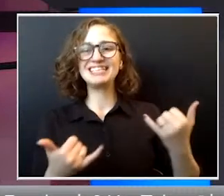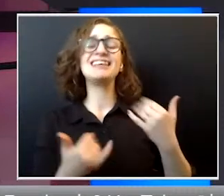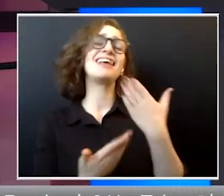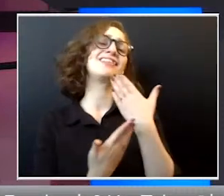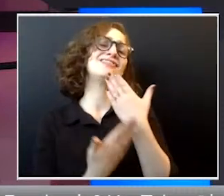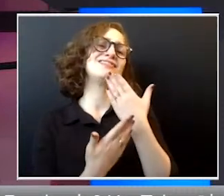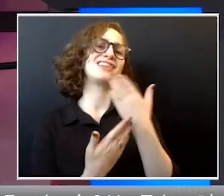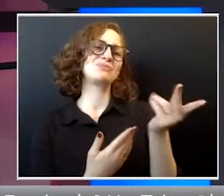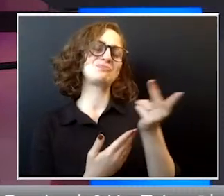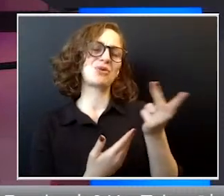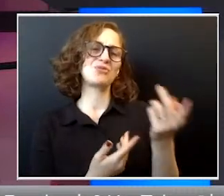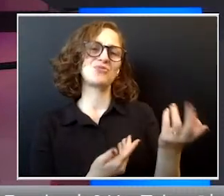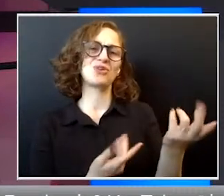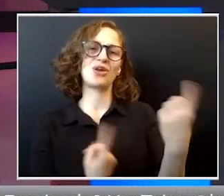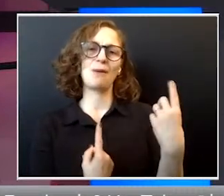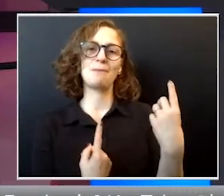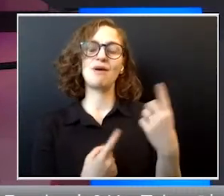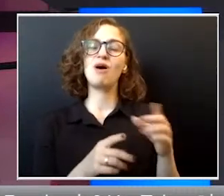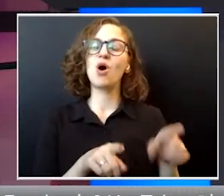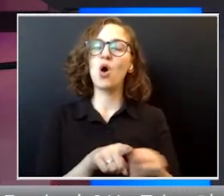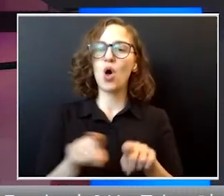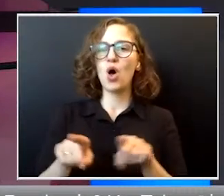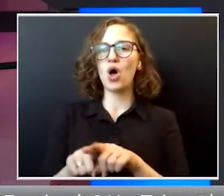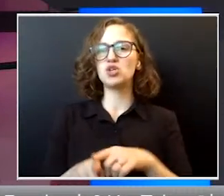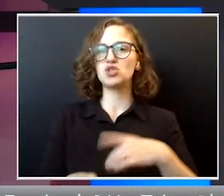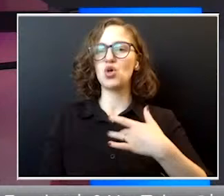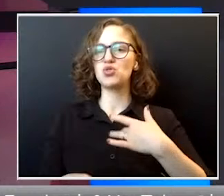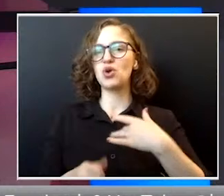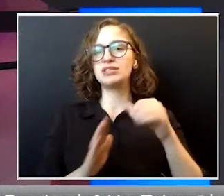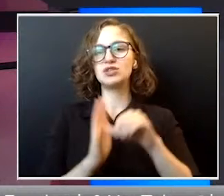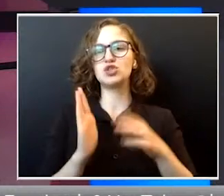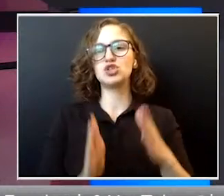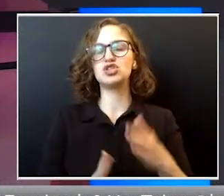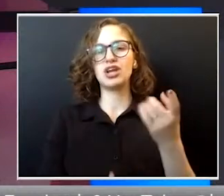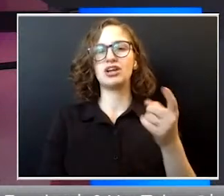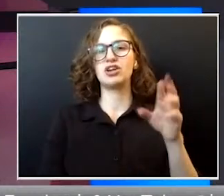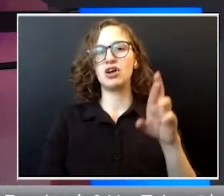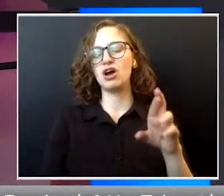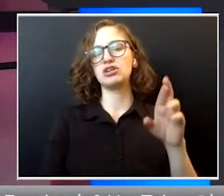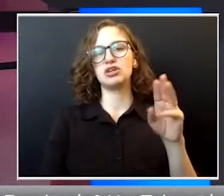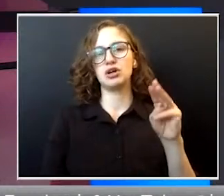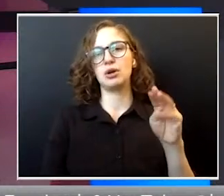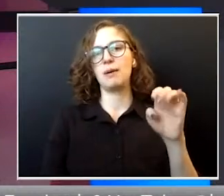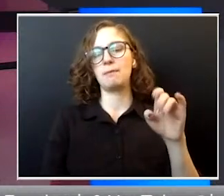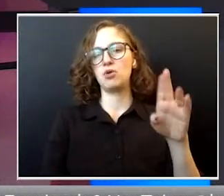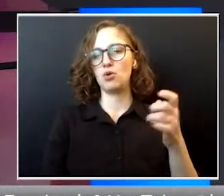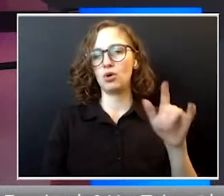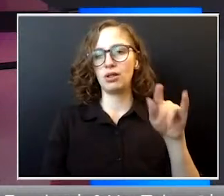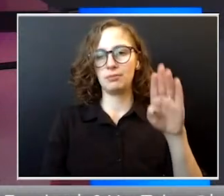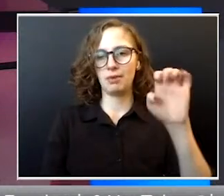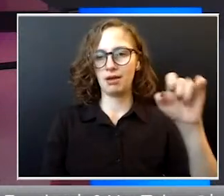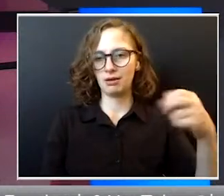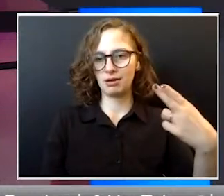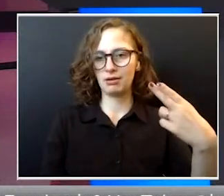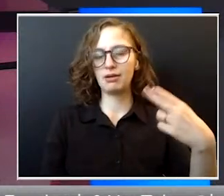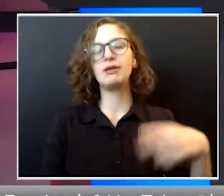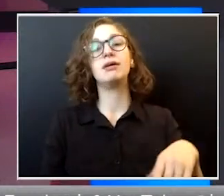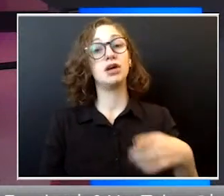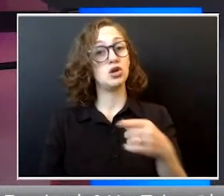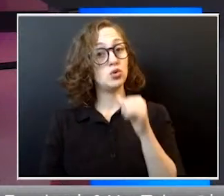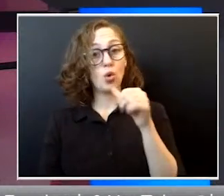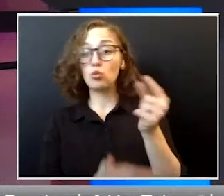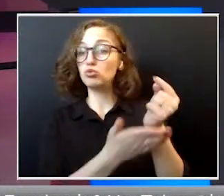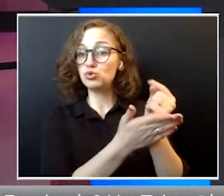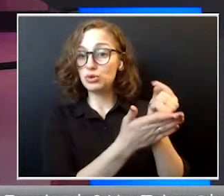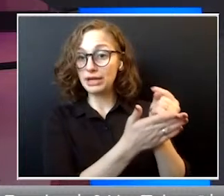have thoracic surgeon Dr. Greg Muehlbach. Now, Dr. Muehlbach, you don't treat Dr. Crawford. However, you play a very important role in this